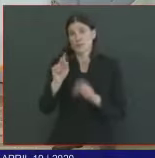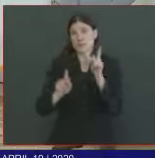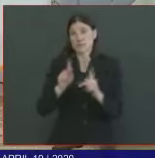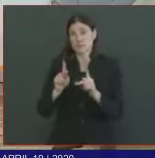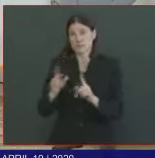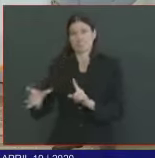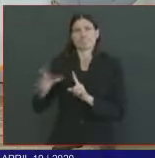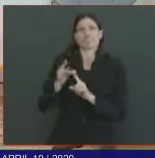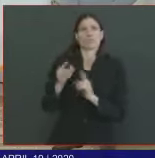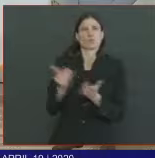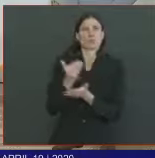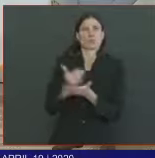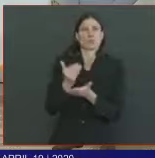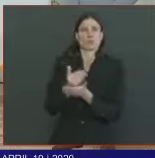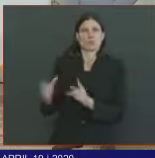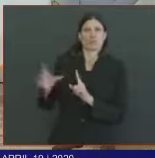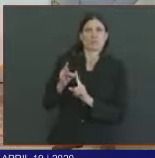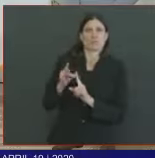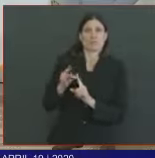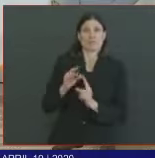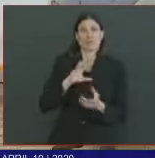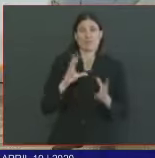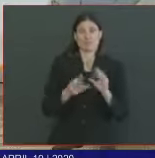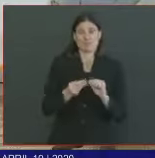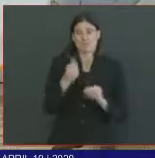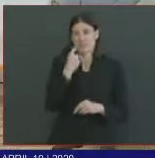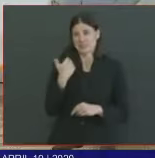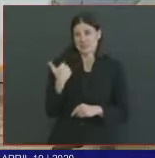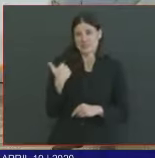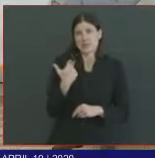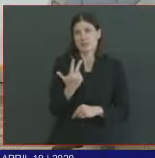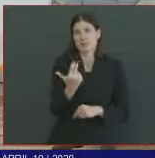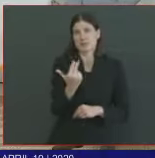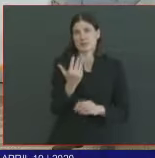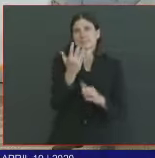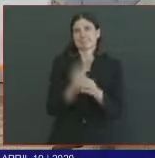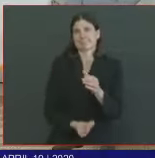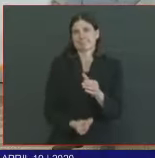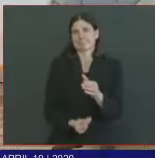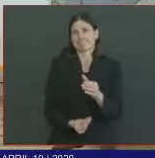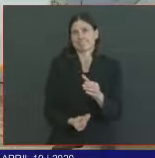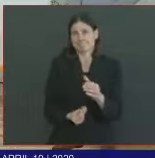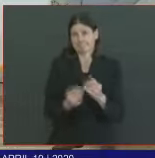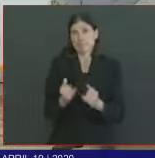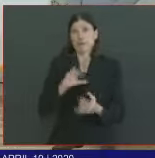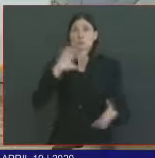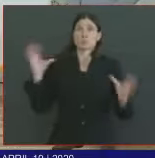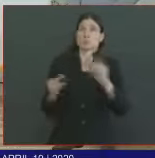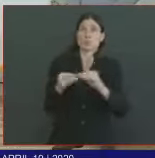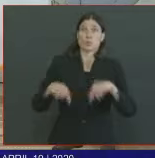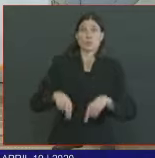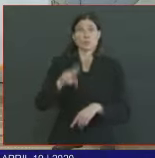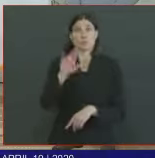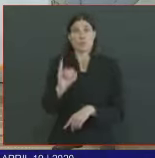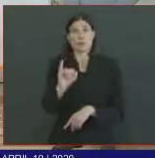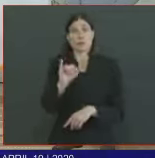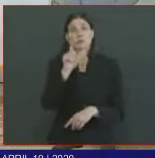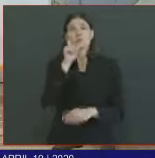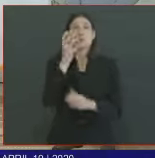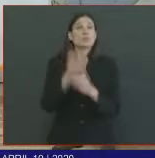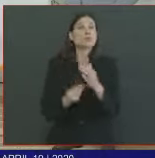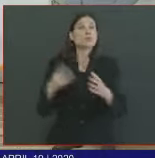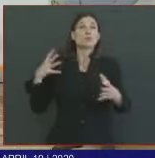regrettably, 13 of us passed away yesterday. That brings us to a total of 150 folks who have passed